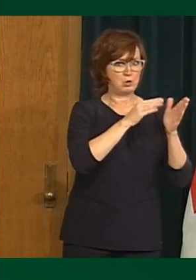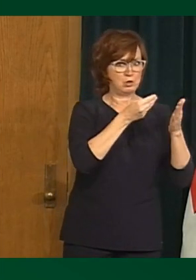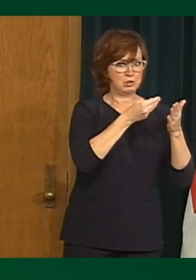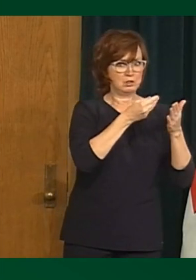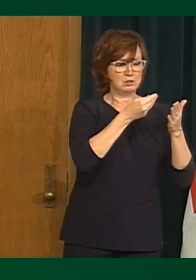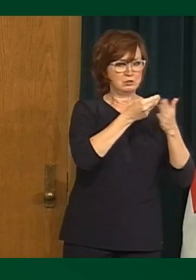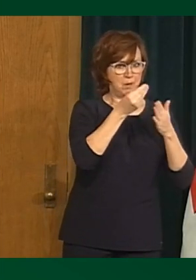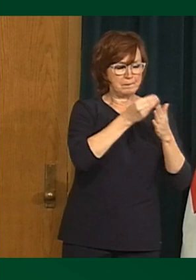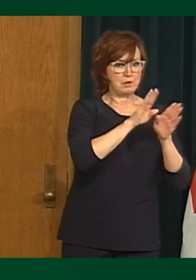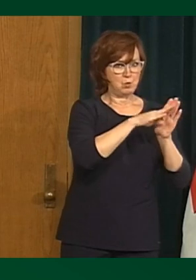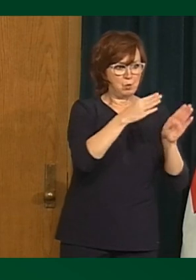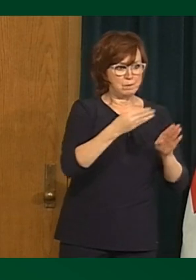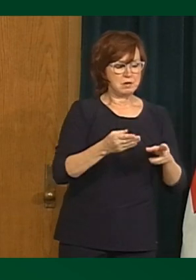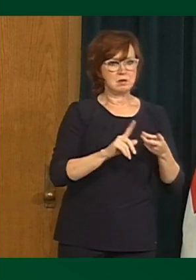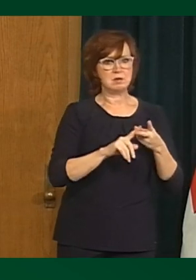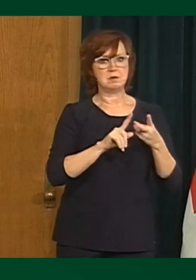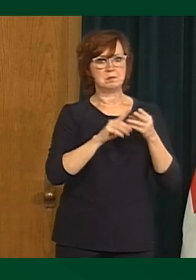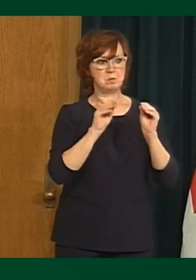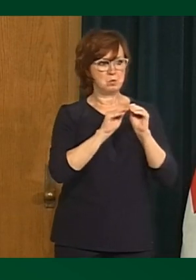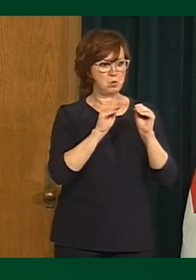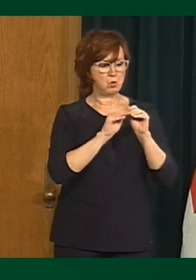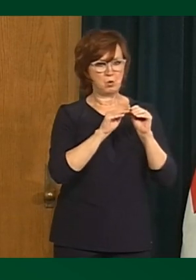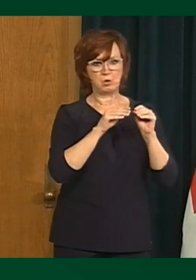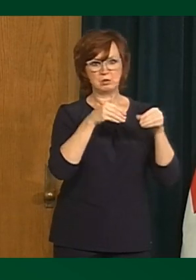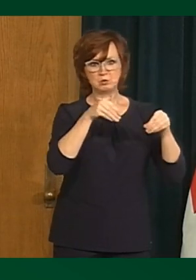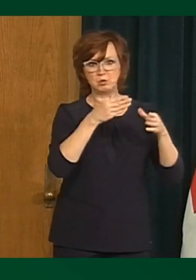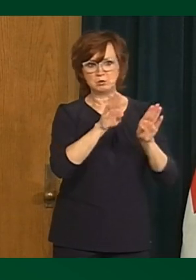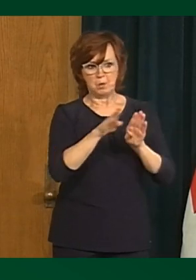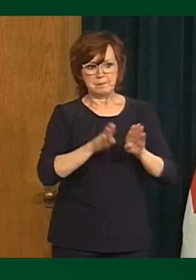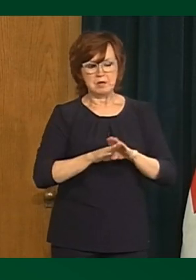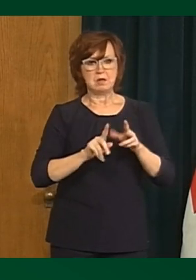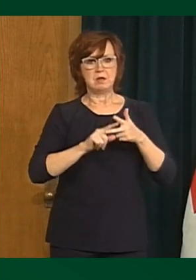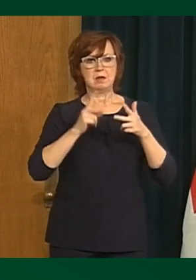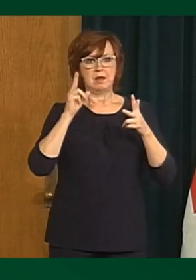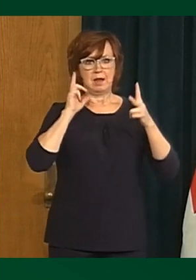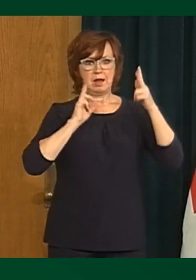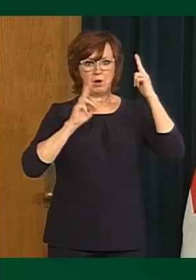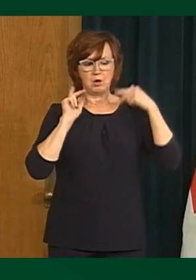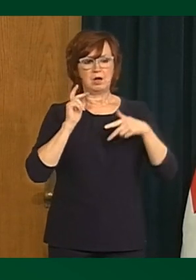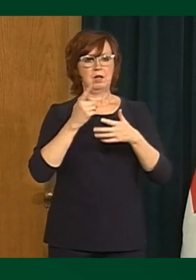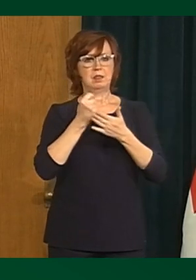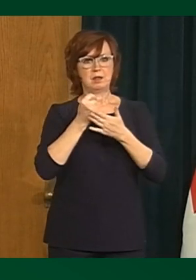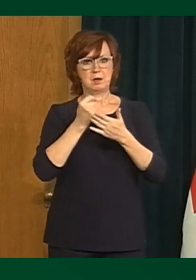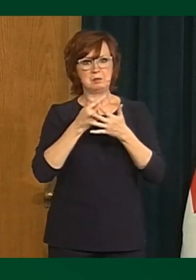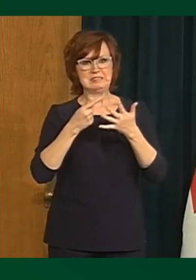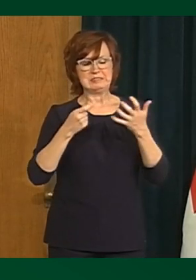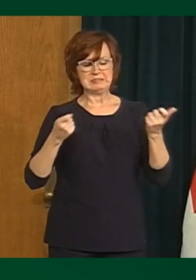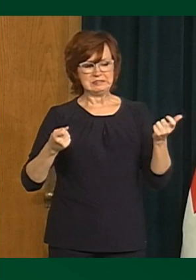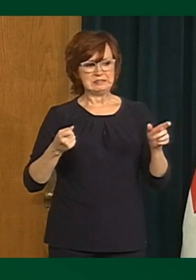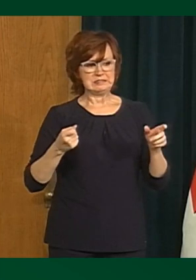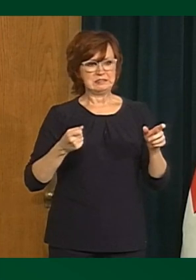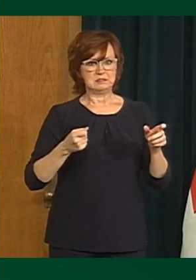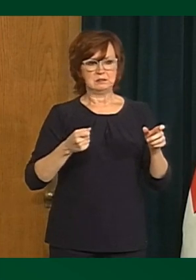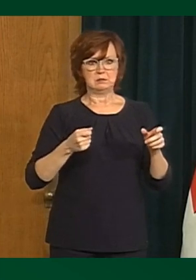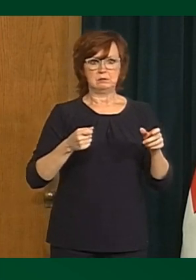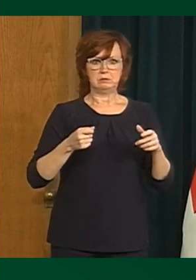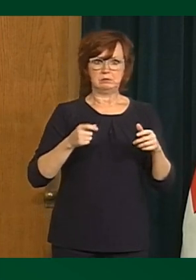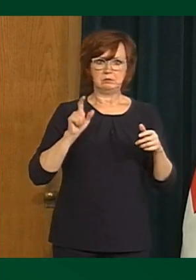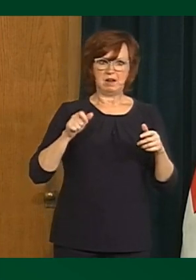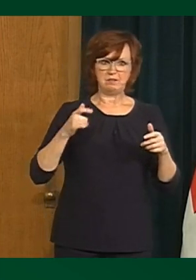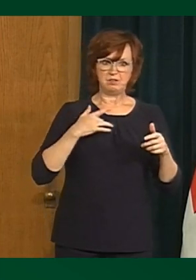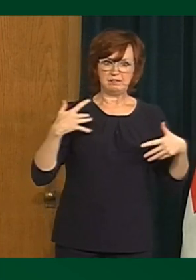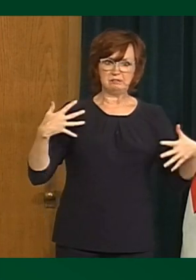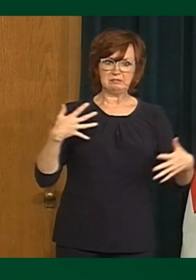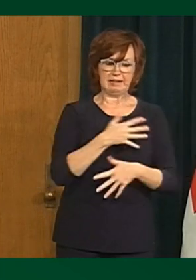but that shouldn't frighten anyone. That is part of the new normal. That is part of now living until